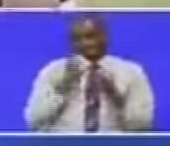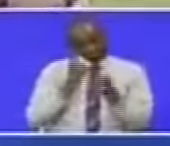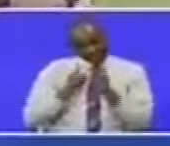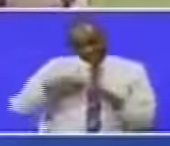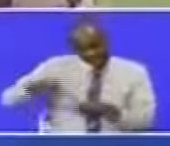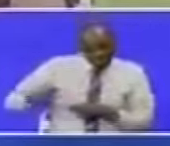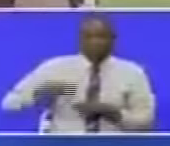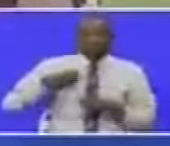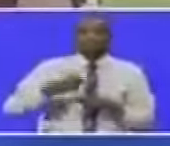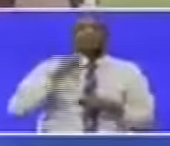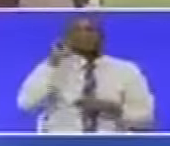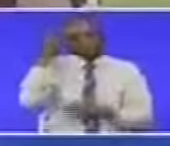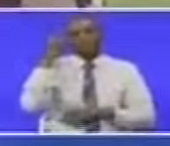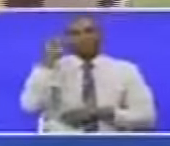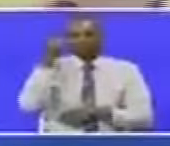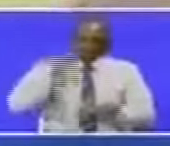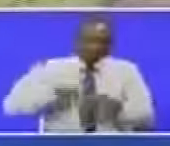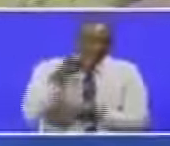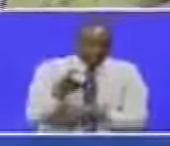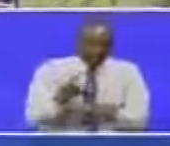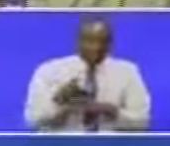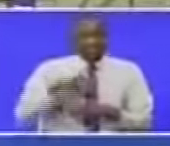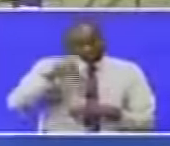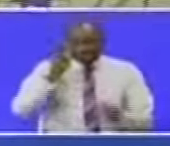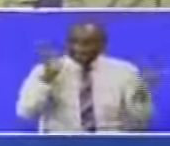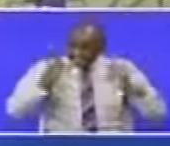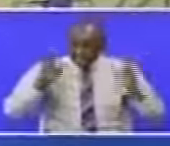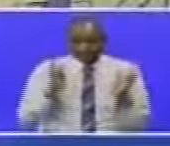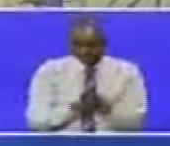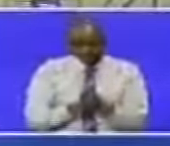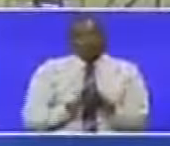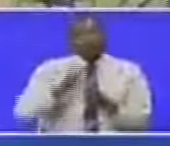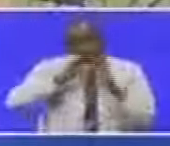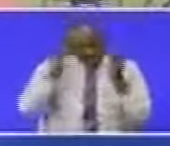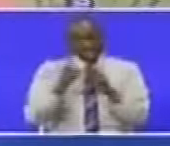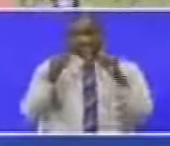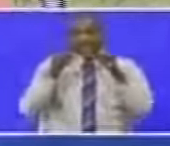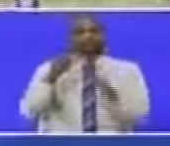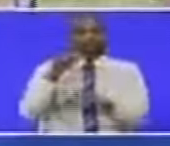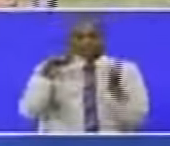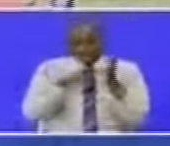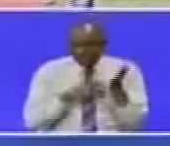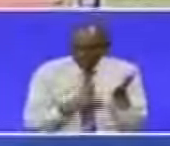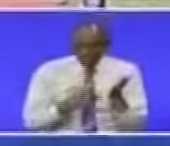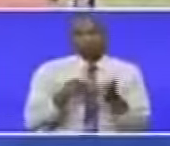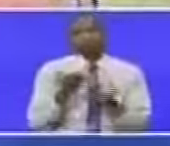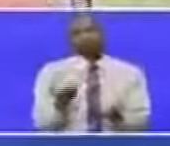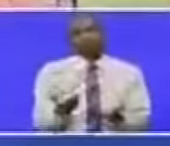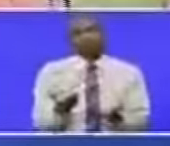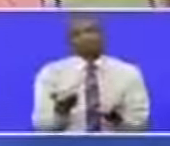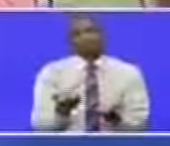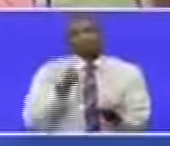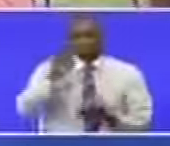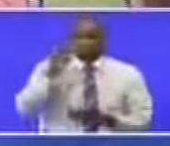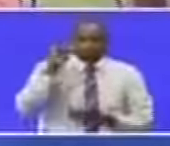retained his crown for a fifth time running. Magut is preparing himself for Doha Diamond League cross the line in a time of 3 minutes 44.4 seconds.